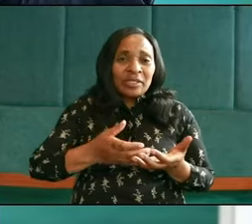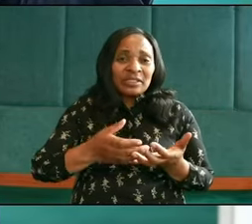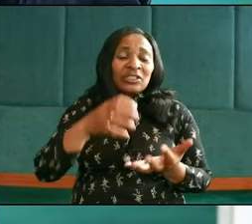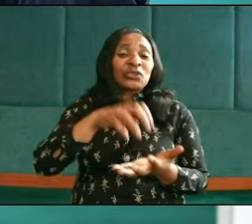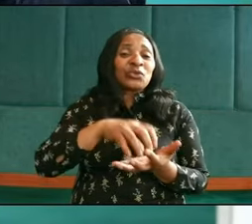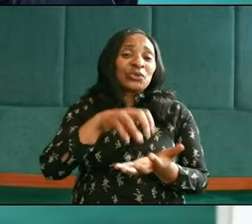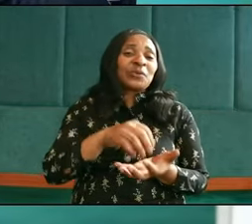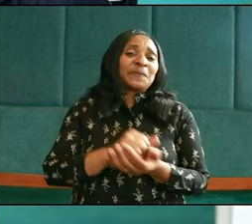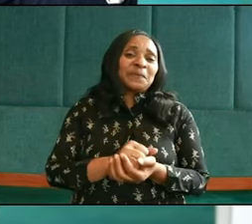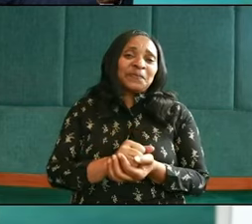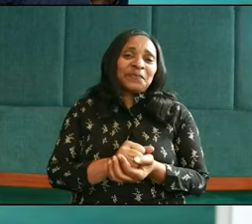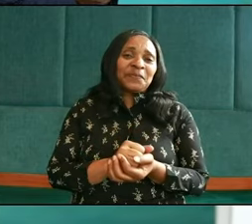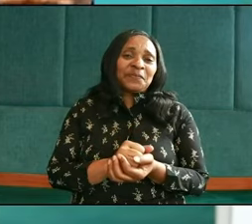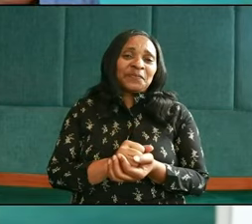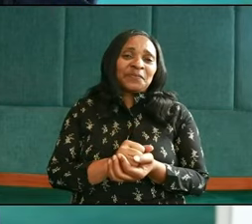of